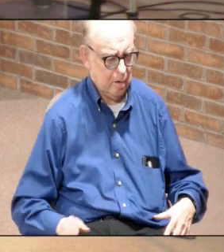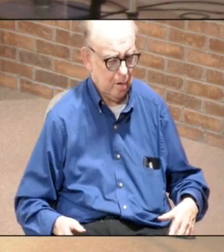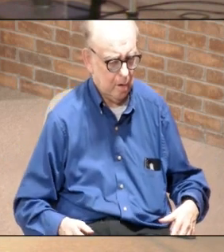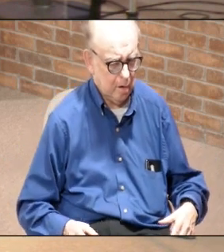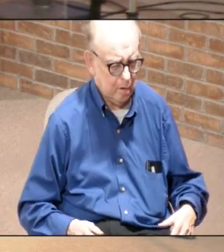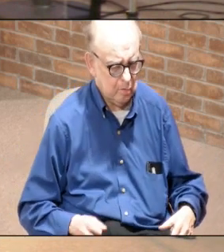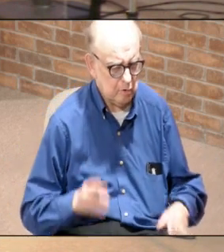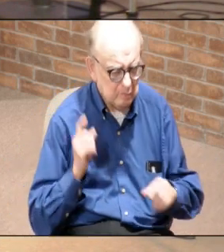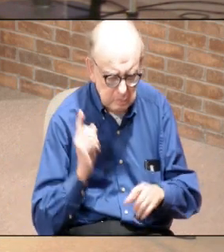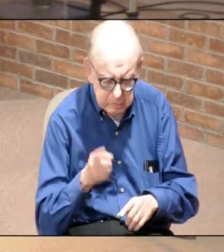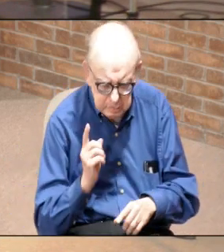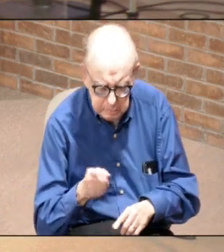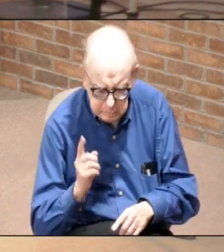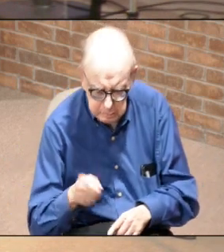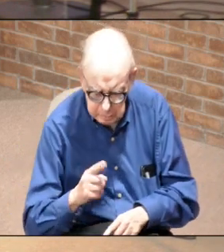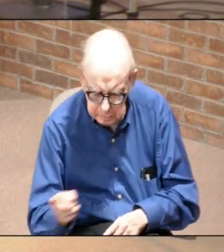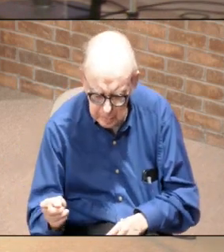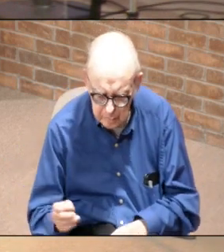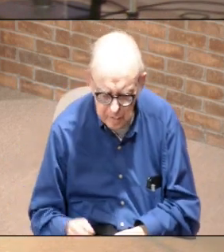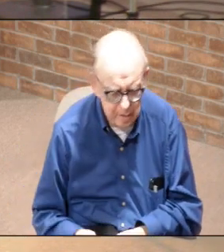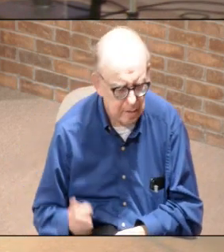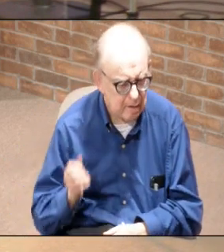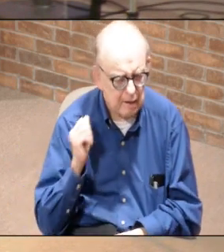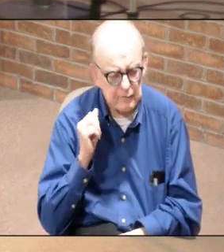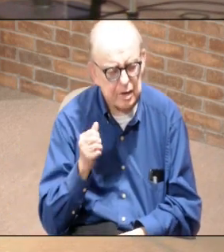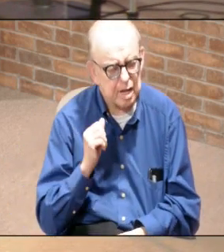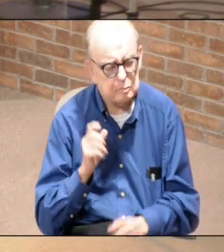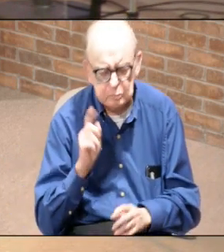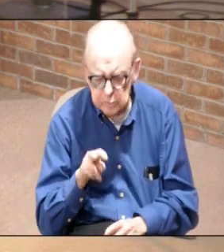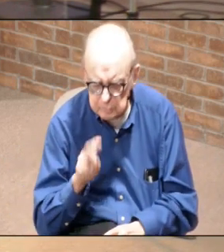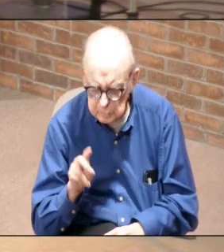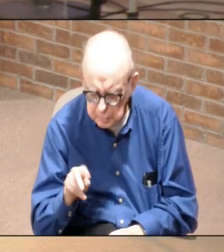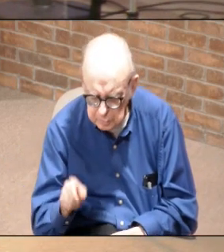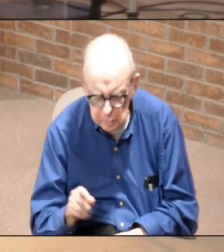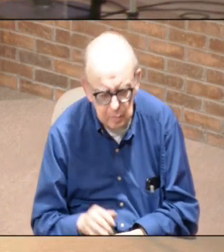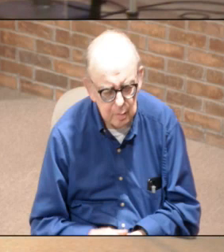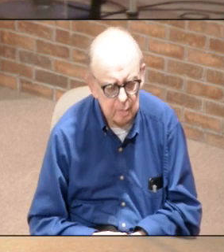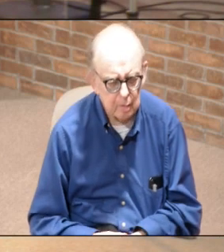would taunt them every day.